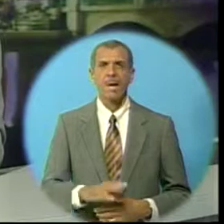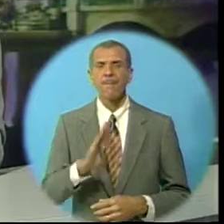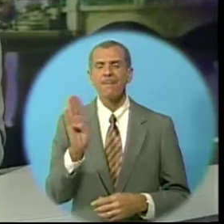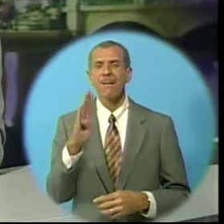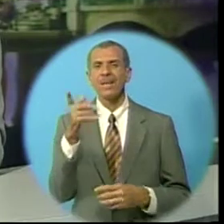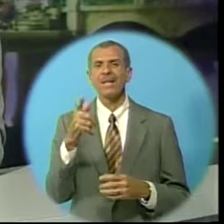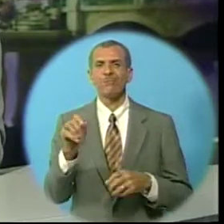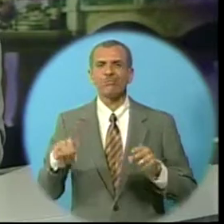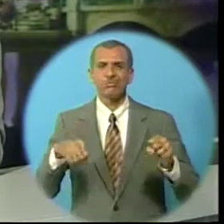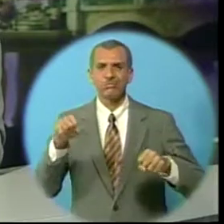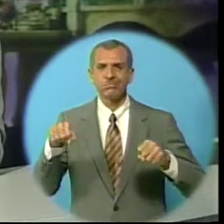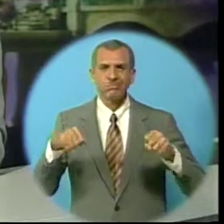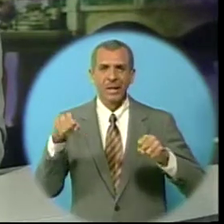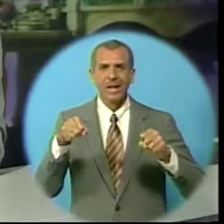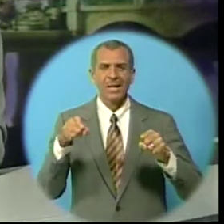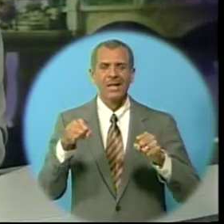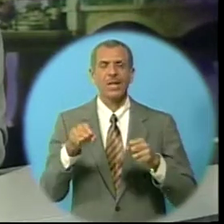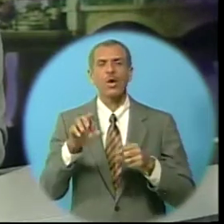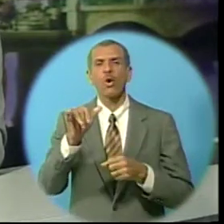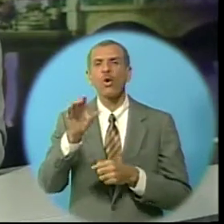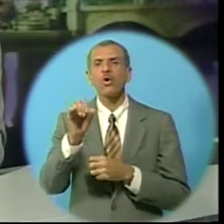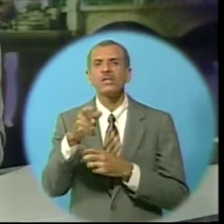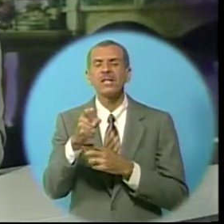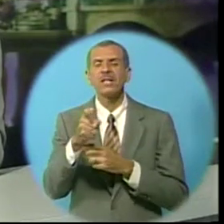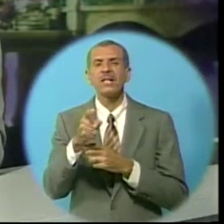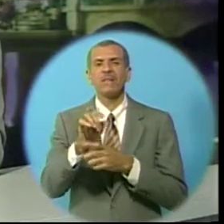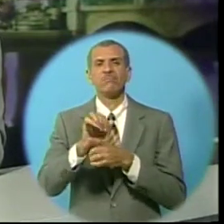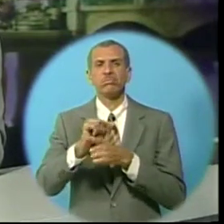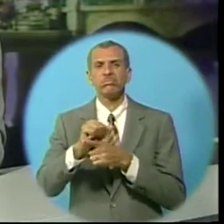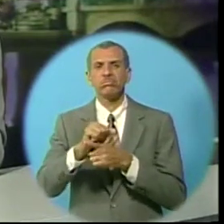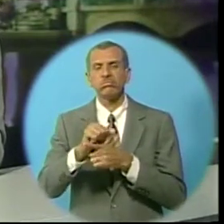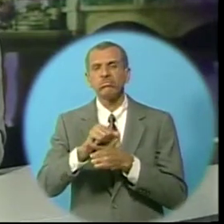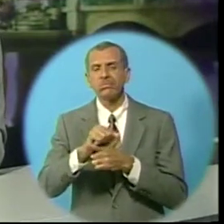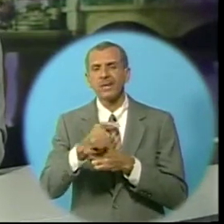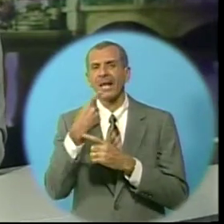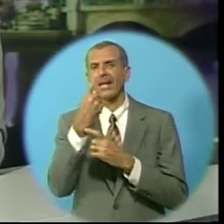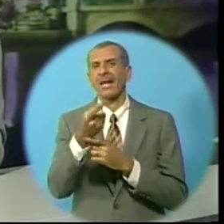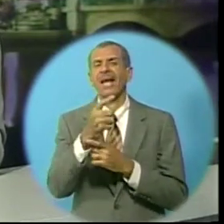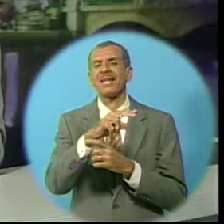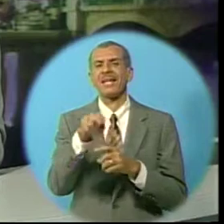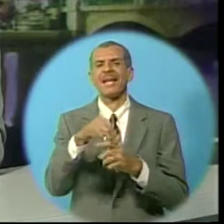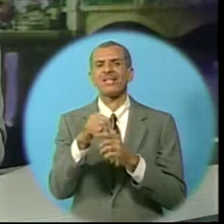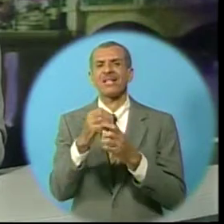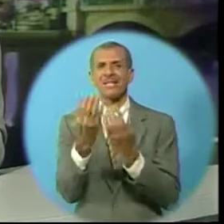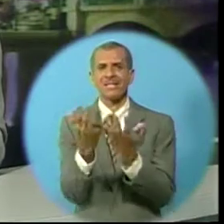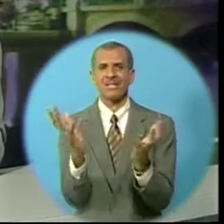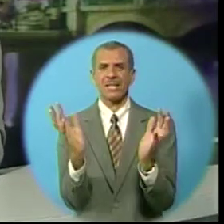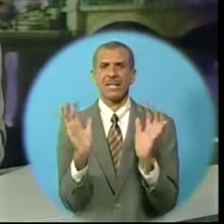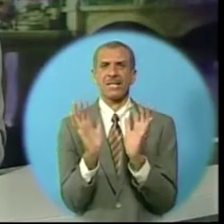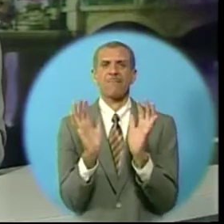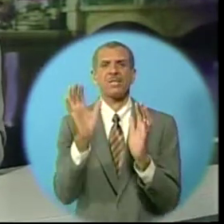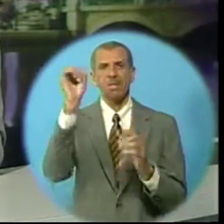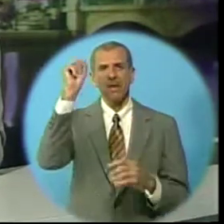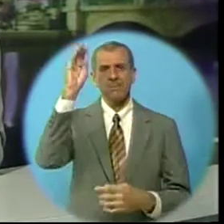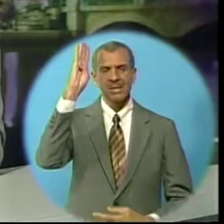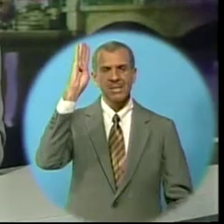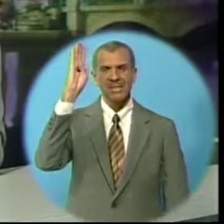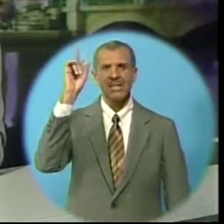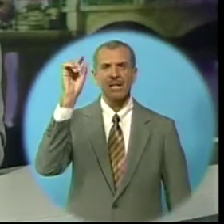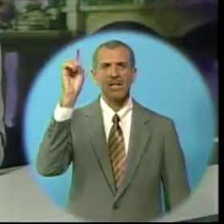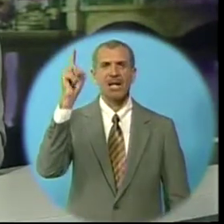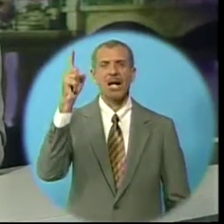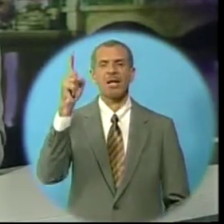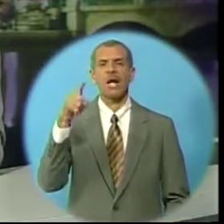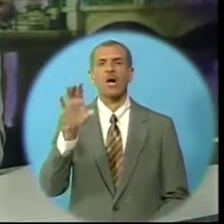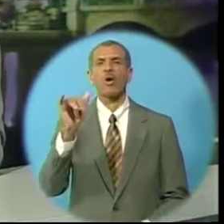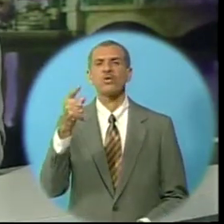Barbadian cycling coaches are currently undergoing a Level 1 coaching clinic at the National Stadium. Scott Bergdegen, a Level 4